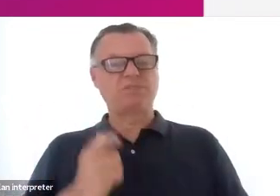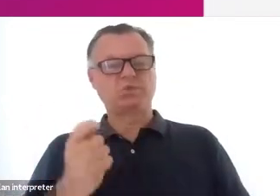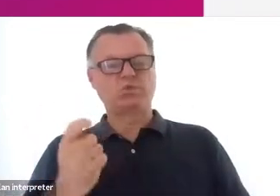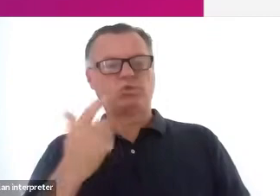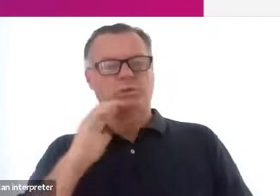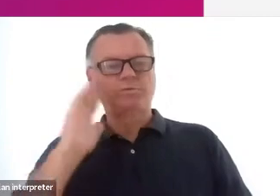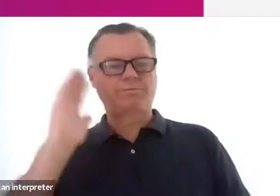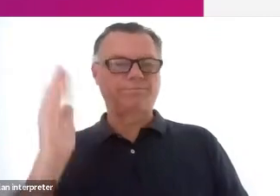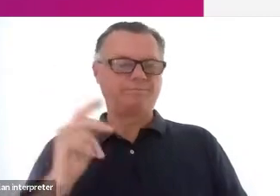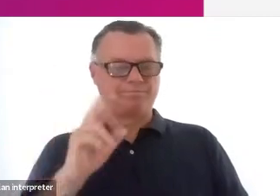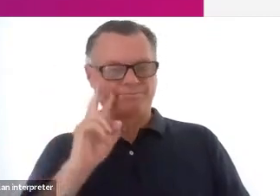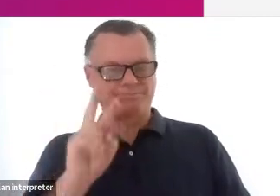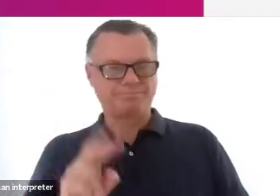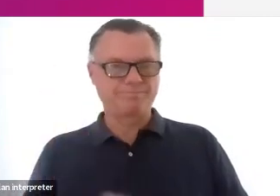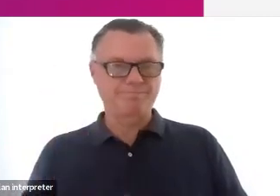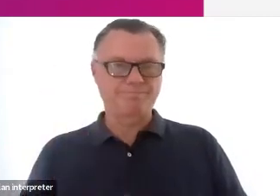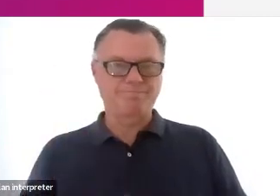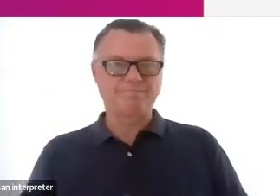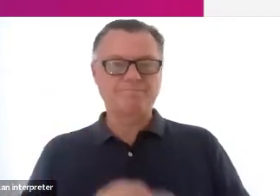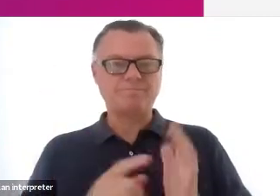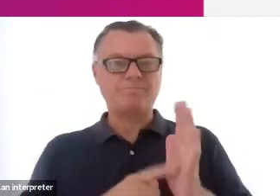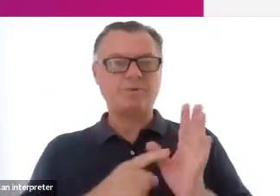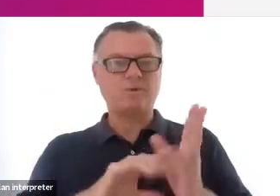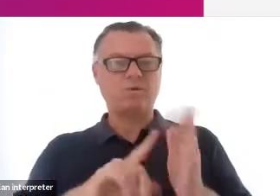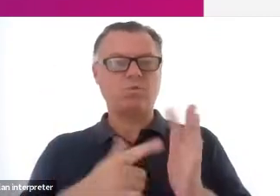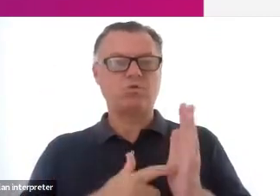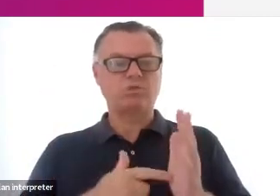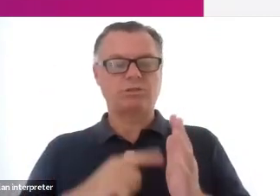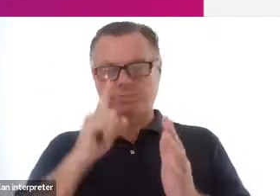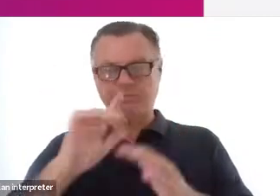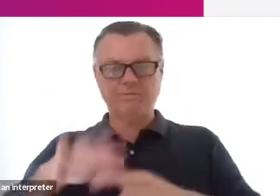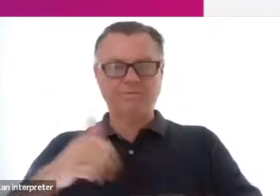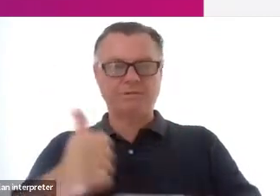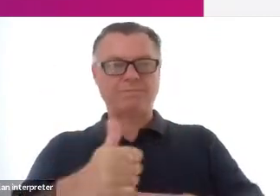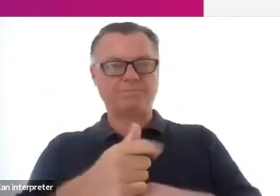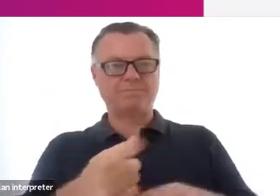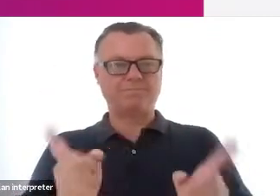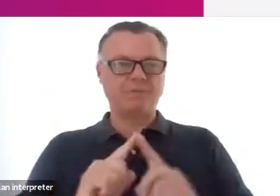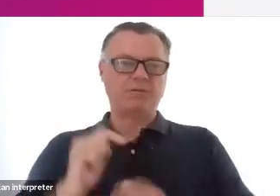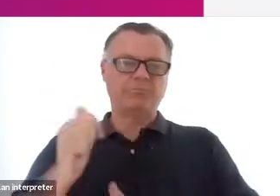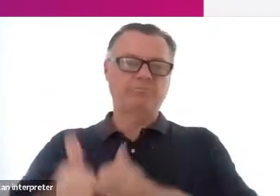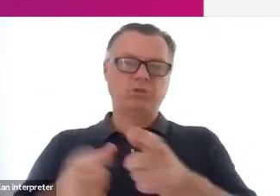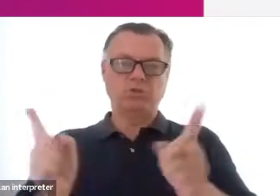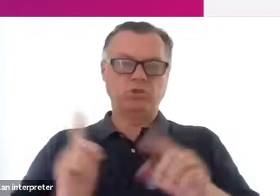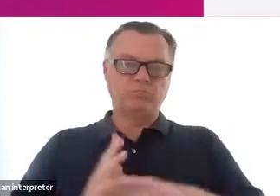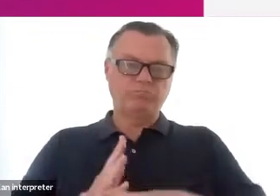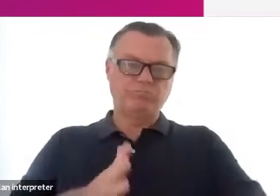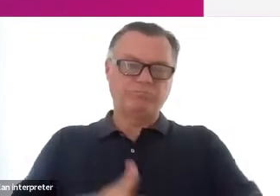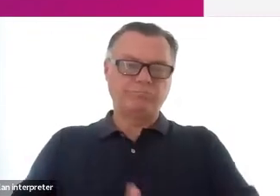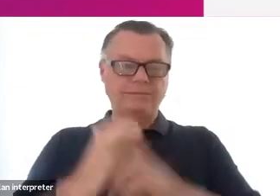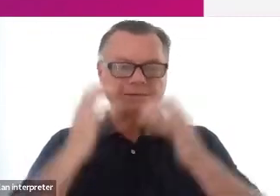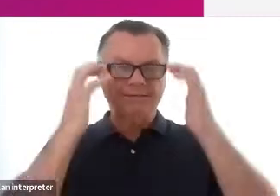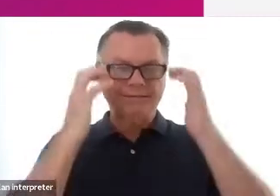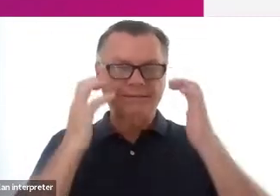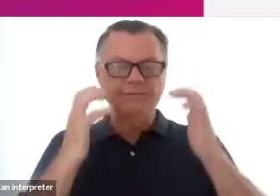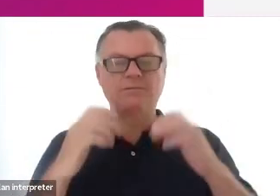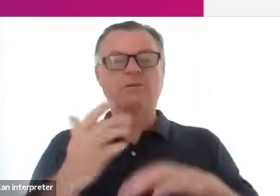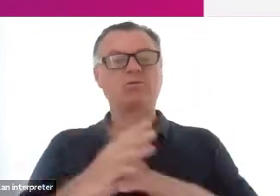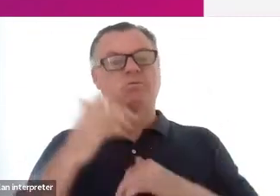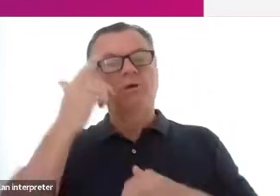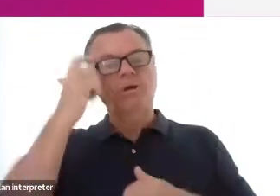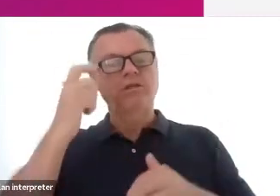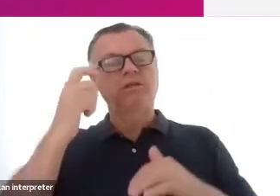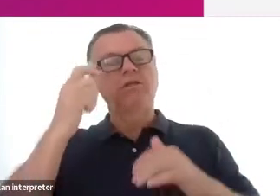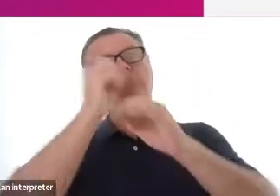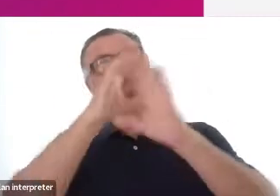shortly. To the Launcher founders, congratulations. You've done the hard work of taking an idea and turning